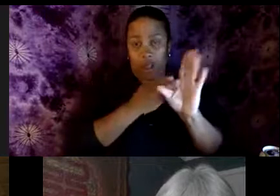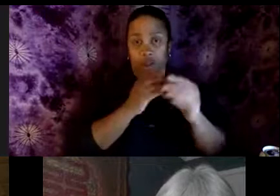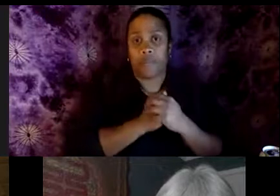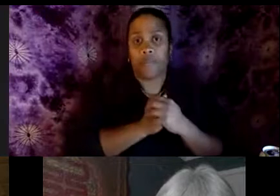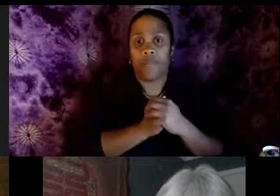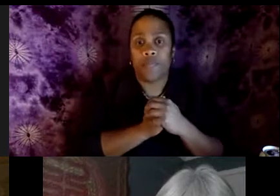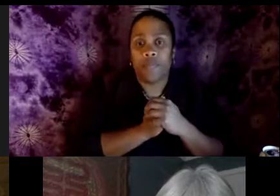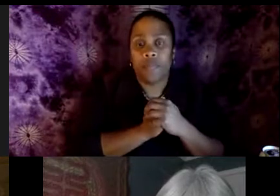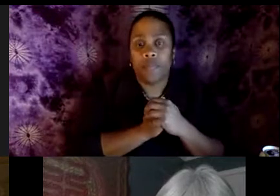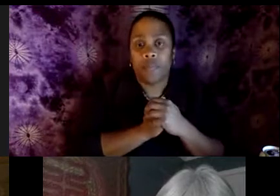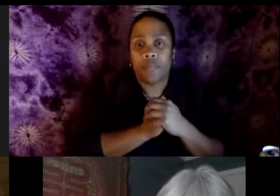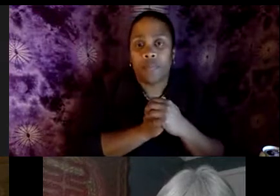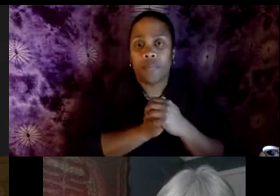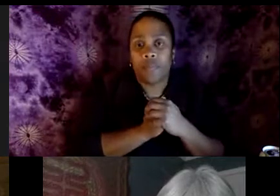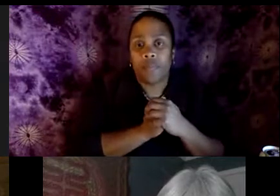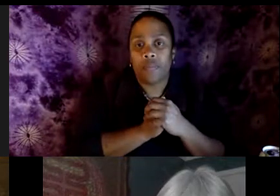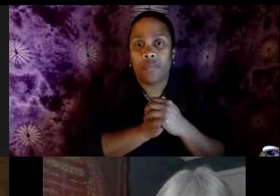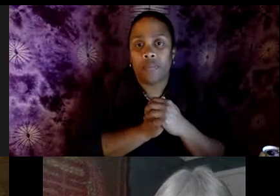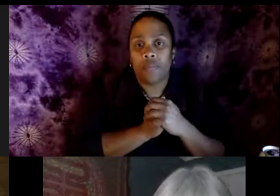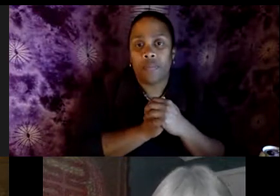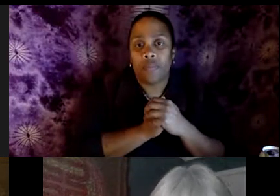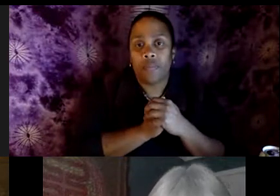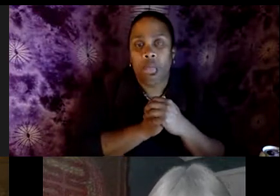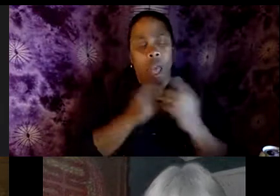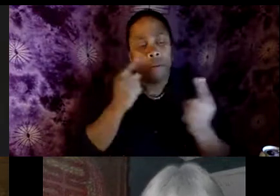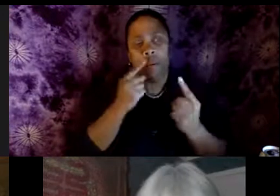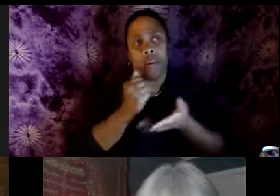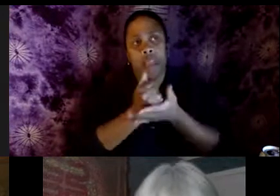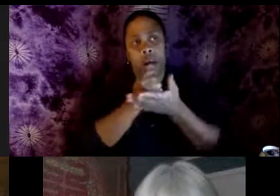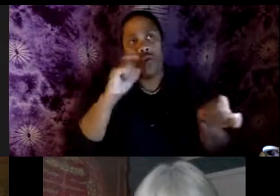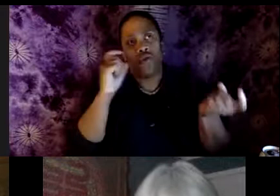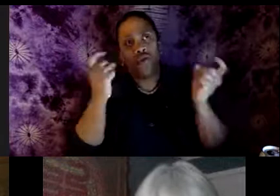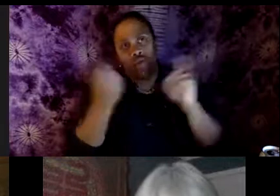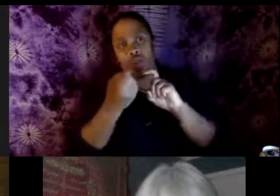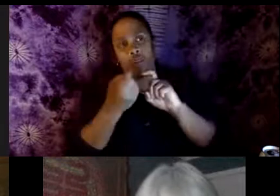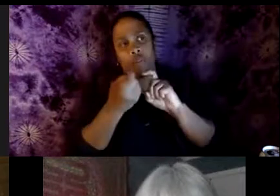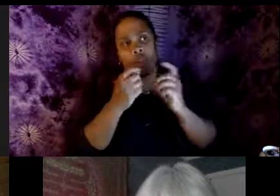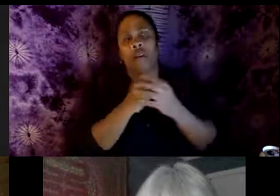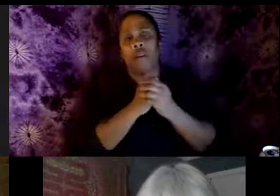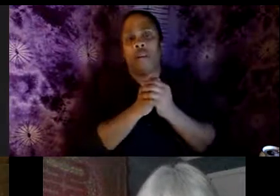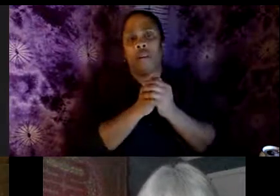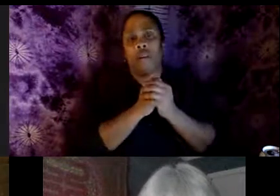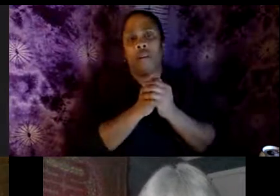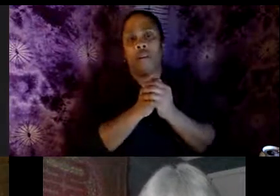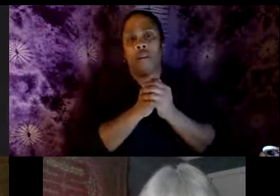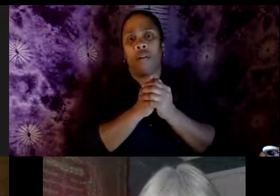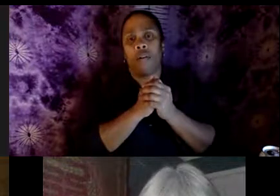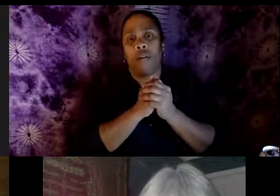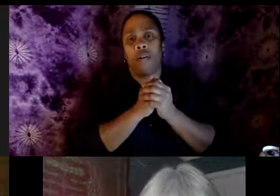helping shift and open and allow our energy to really flow through and be who we are so we thrive. And I'm